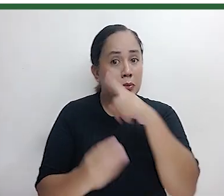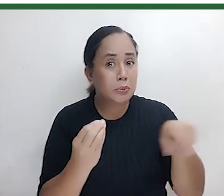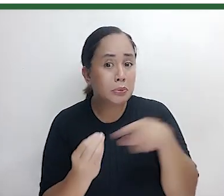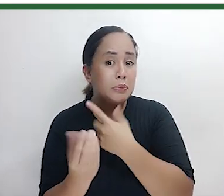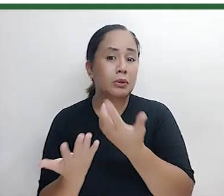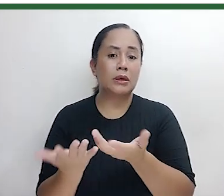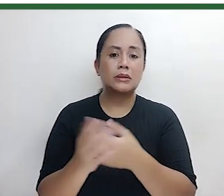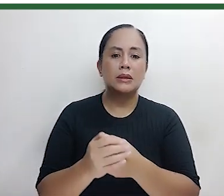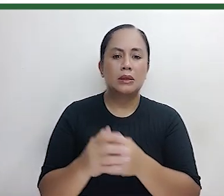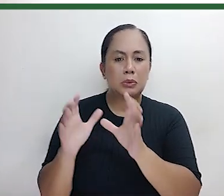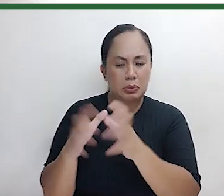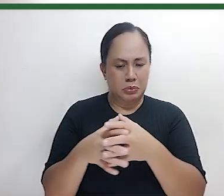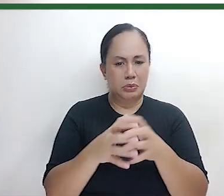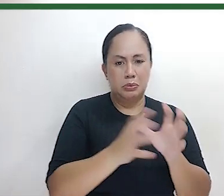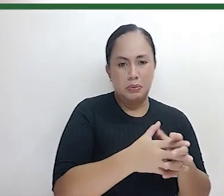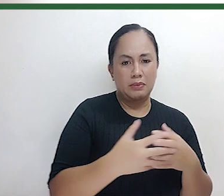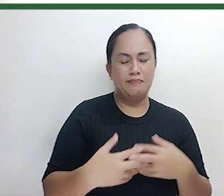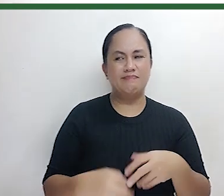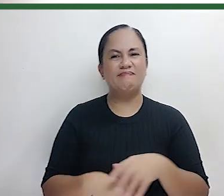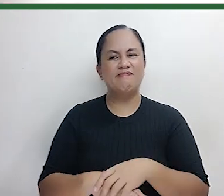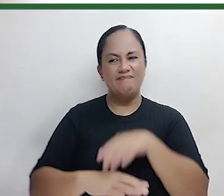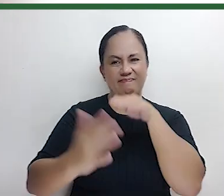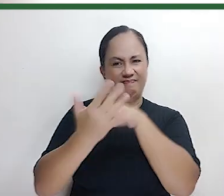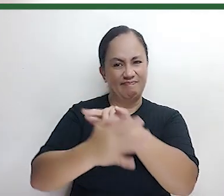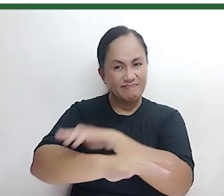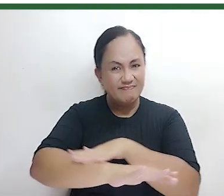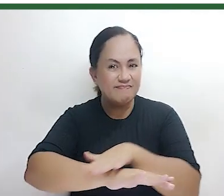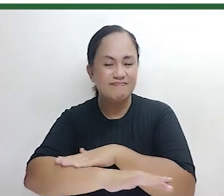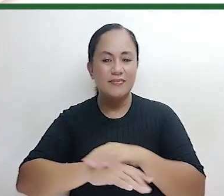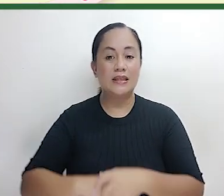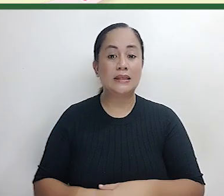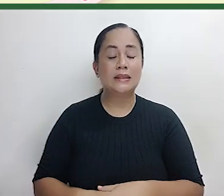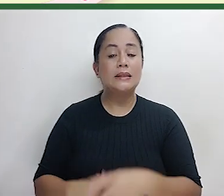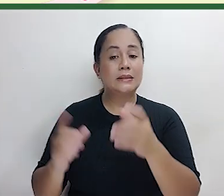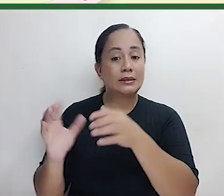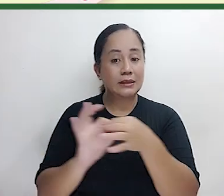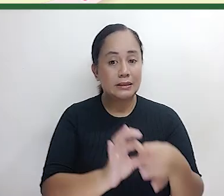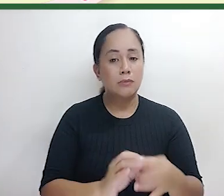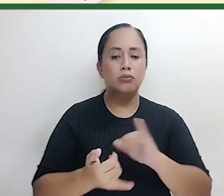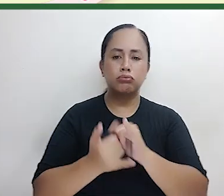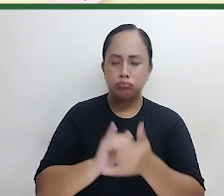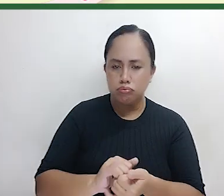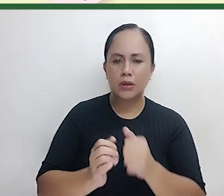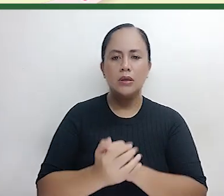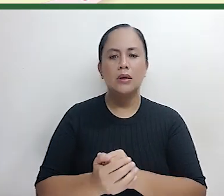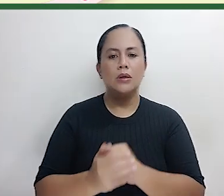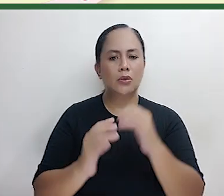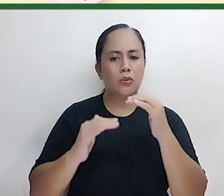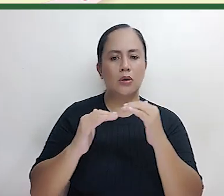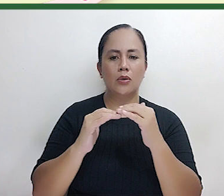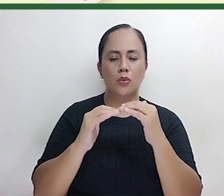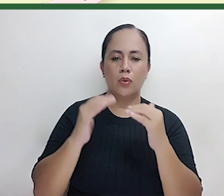religious discrimination, classism, racism. This design is adapted from